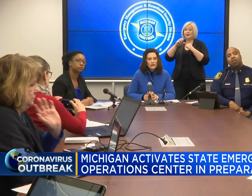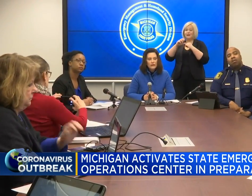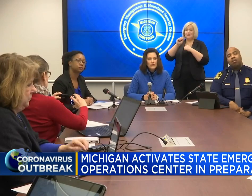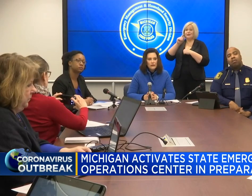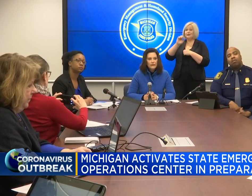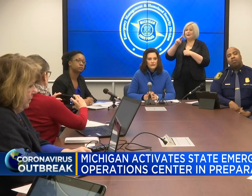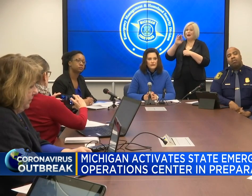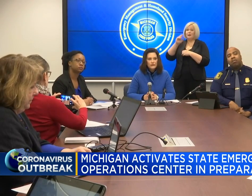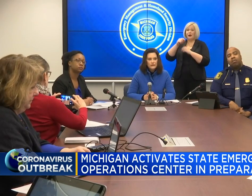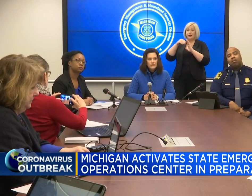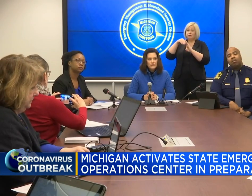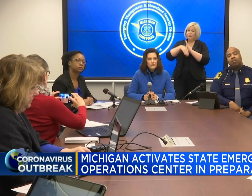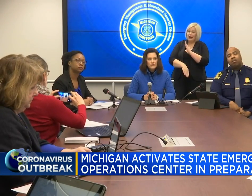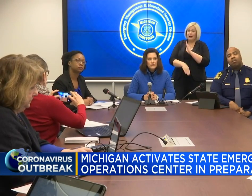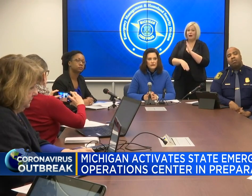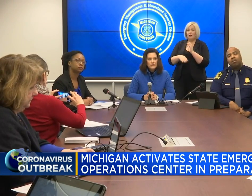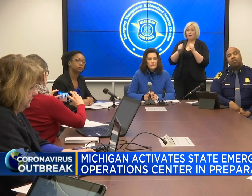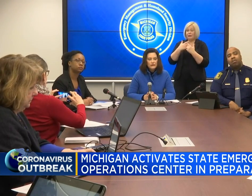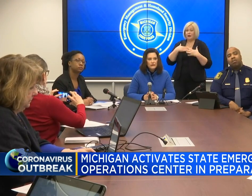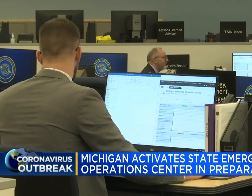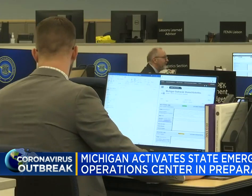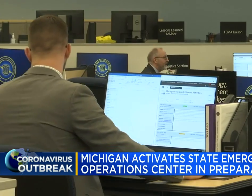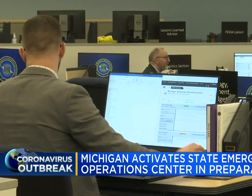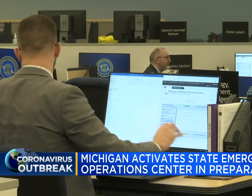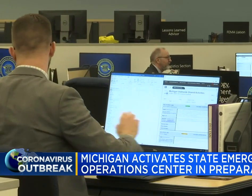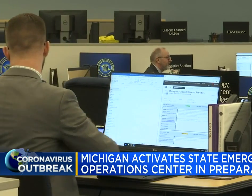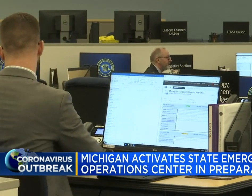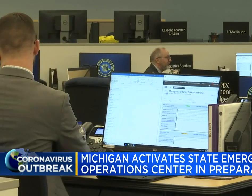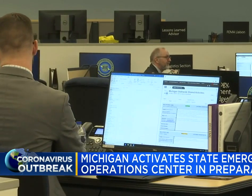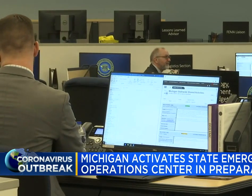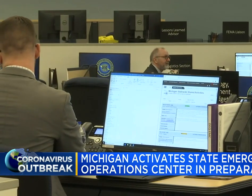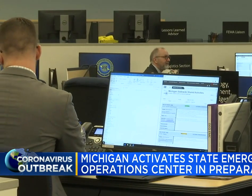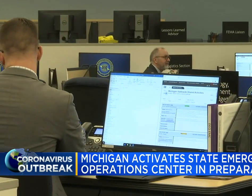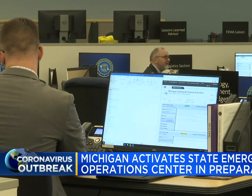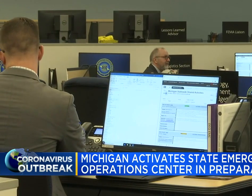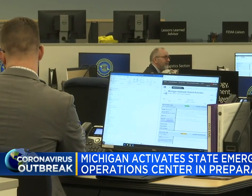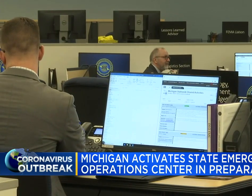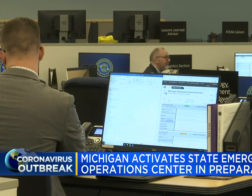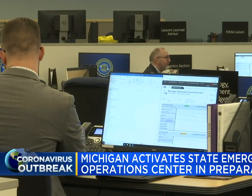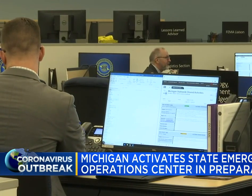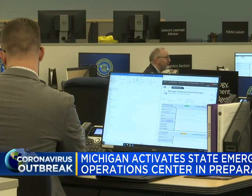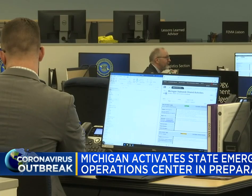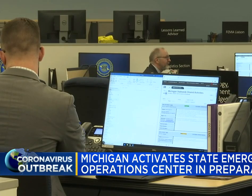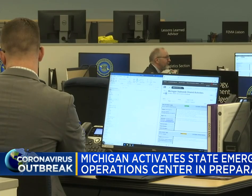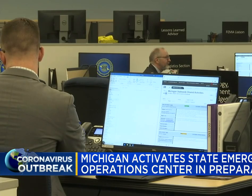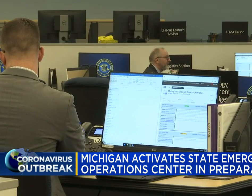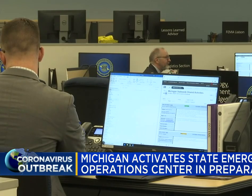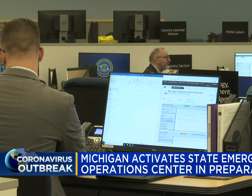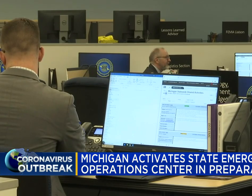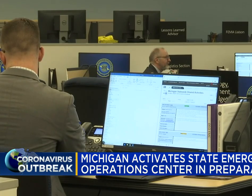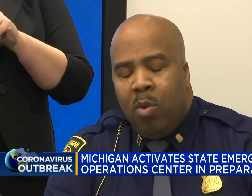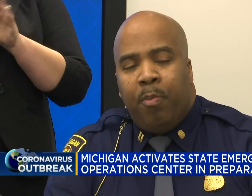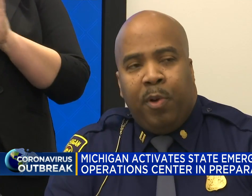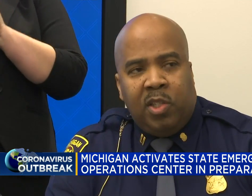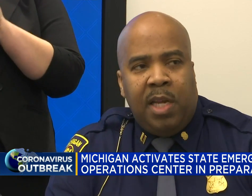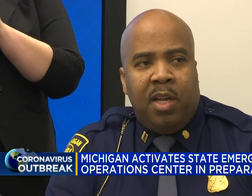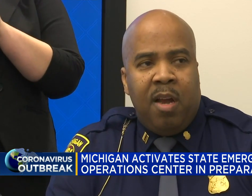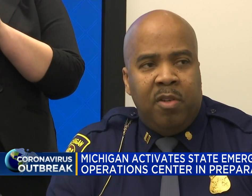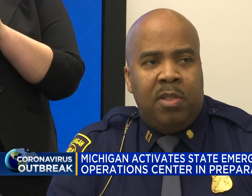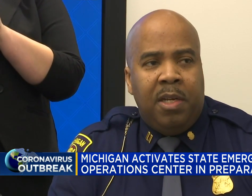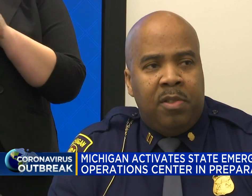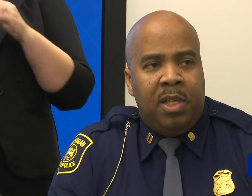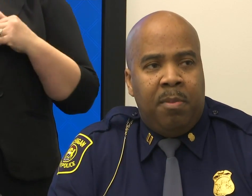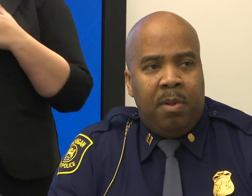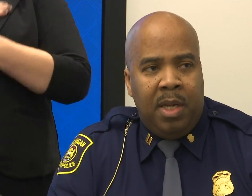Michigan Department of Health and Human Services, who promised to keep a watchful eye on the virus and Michiganders. We appreciate